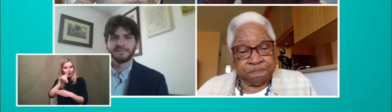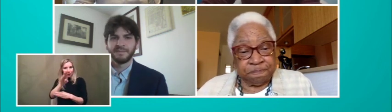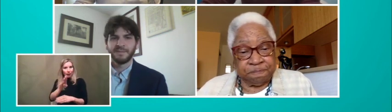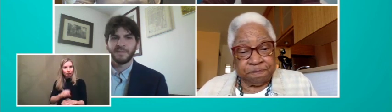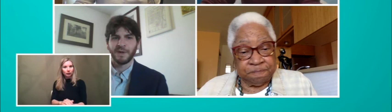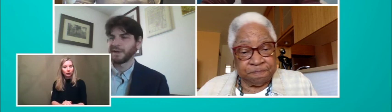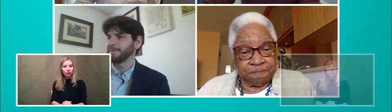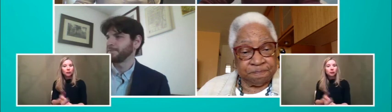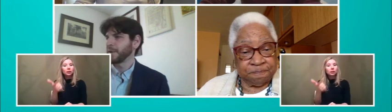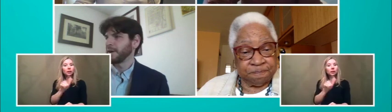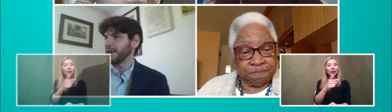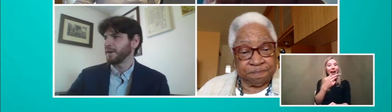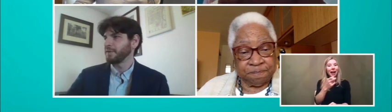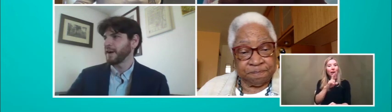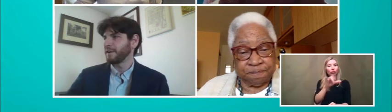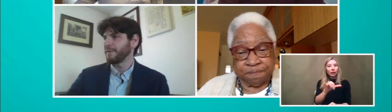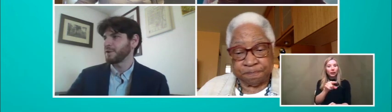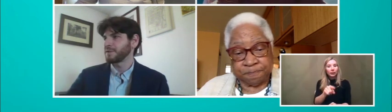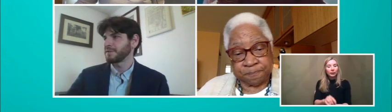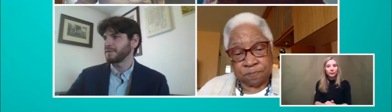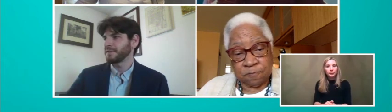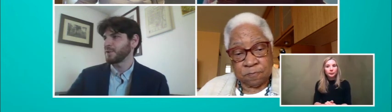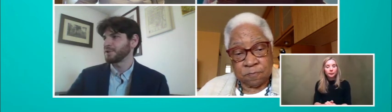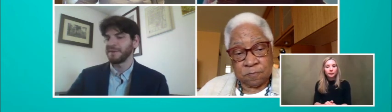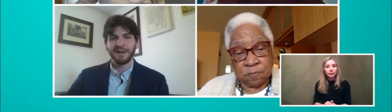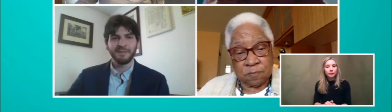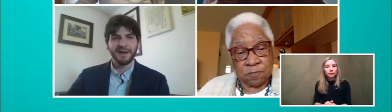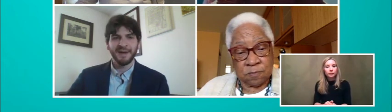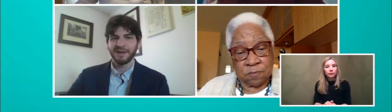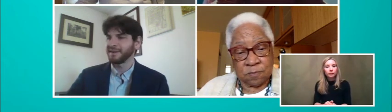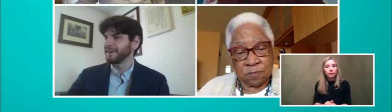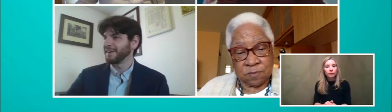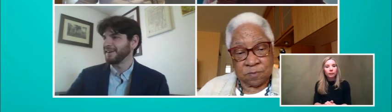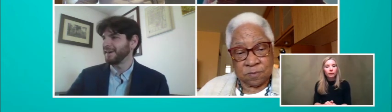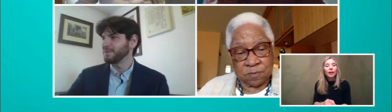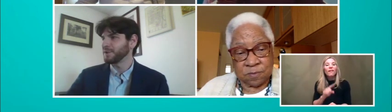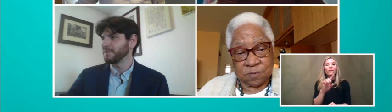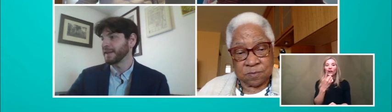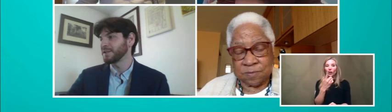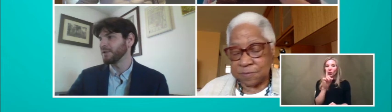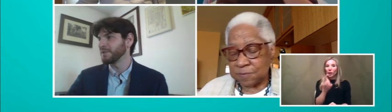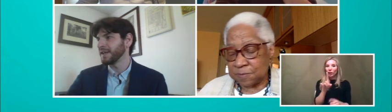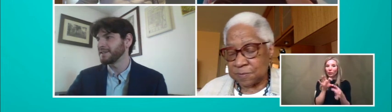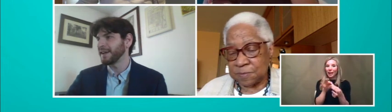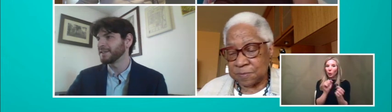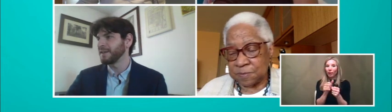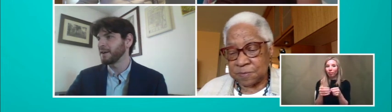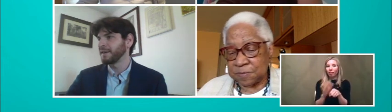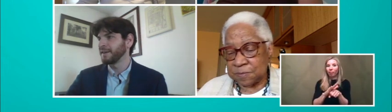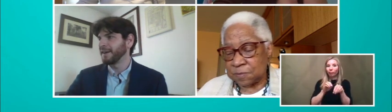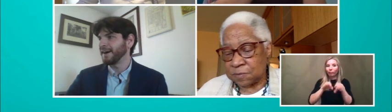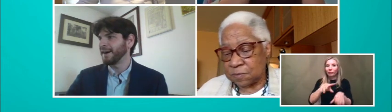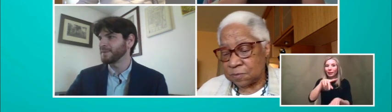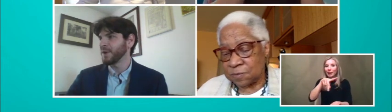henry okay uh we've got our first question about the pandemic um so i guess good news that it's taken